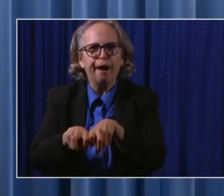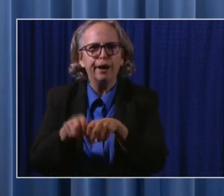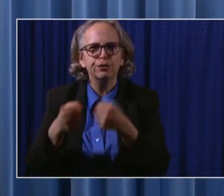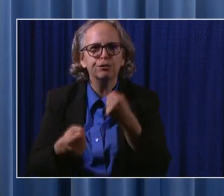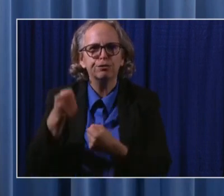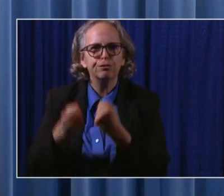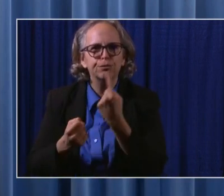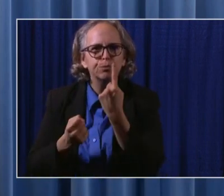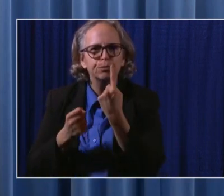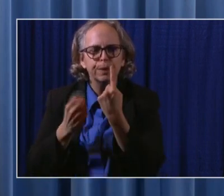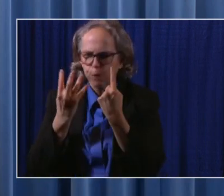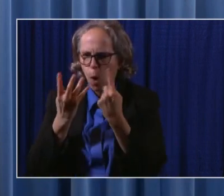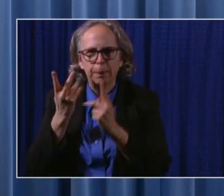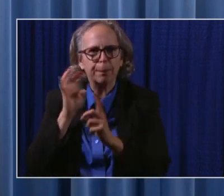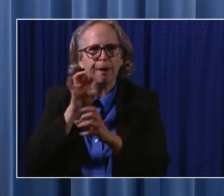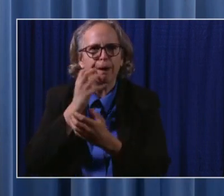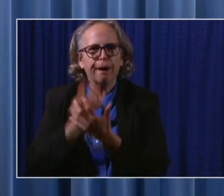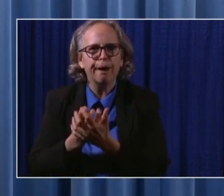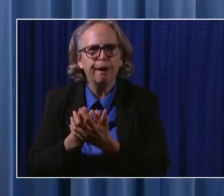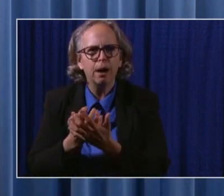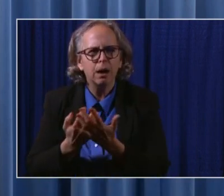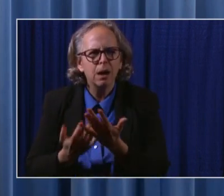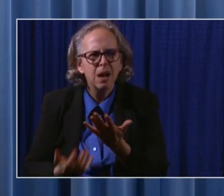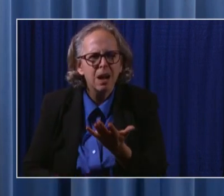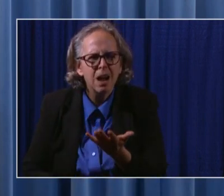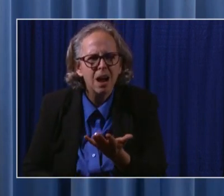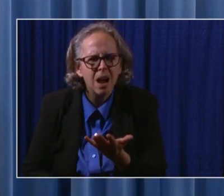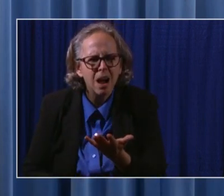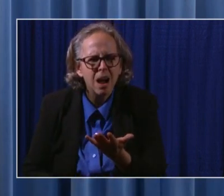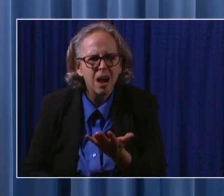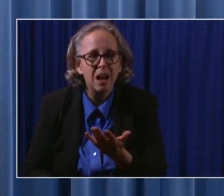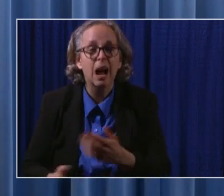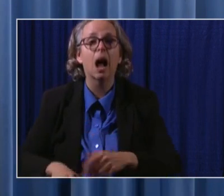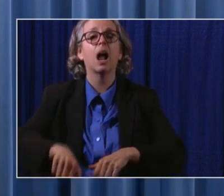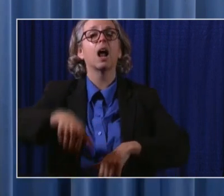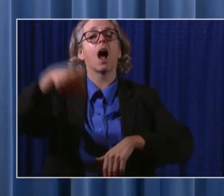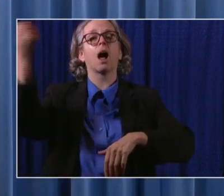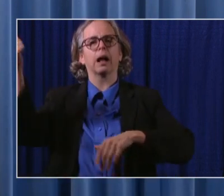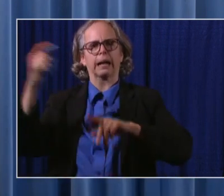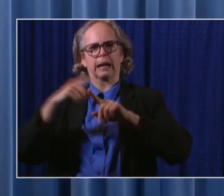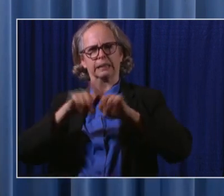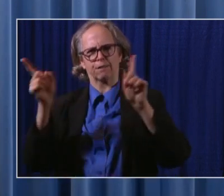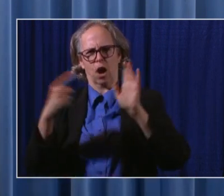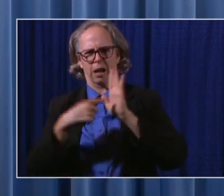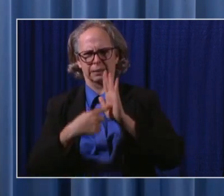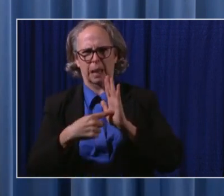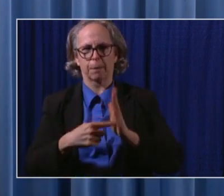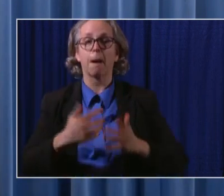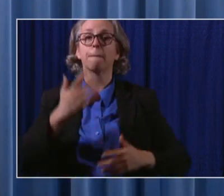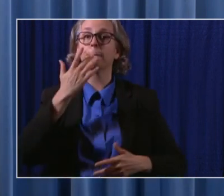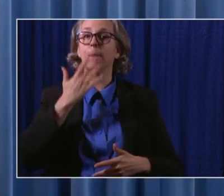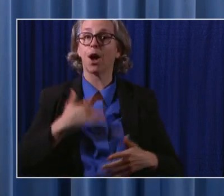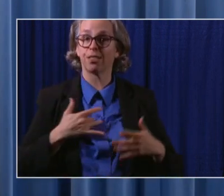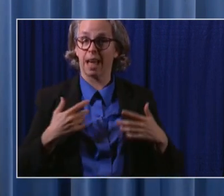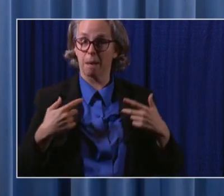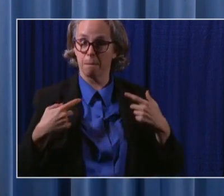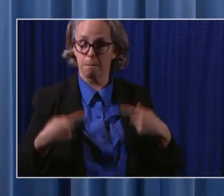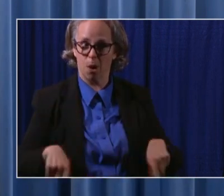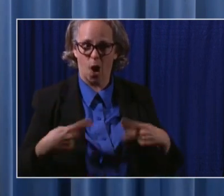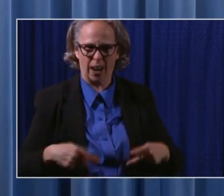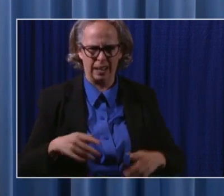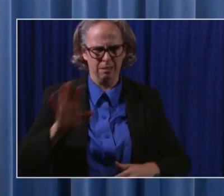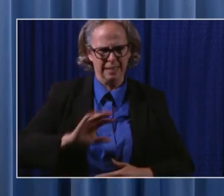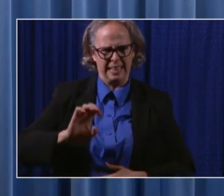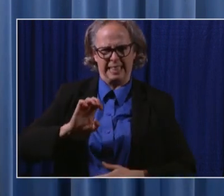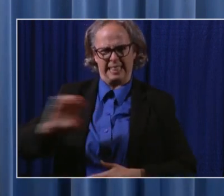Another example of how one person can infect others involves a birthday party in the eastern part, also in the eastern part of the state. A woman